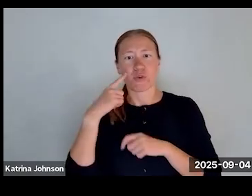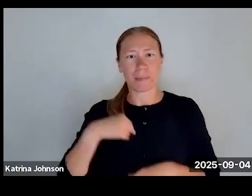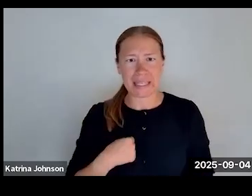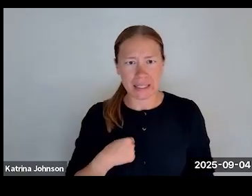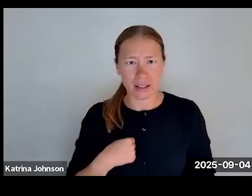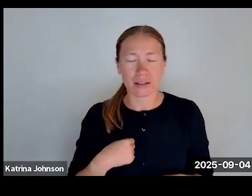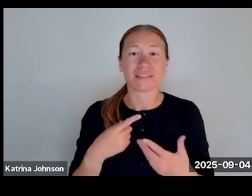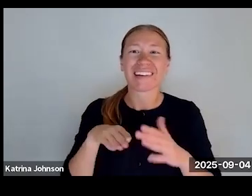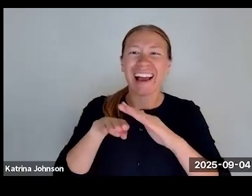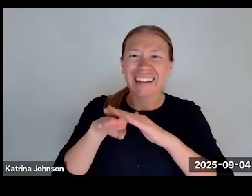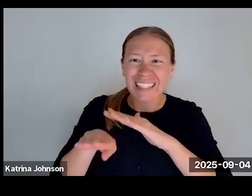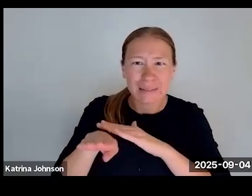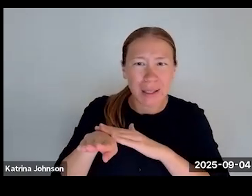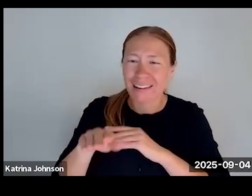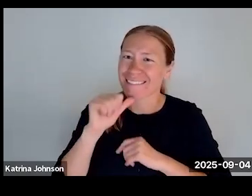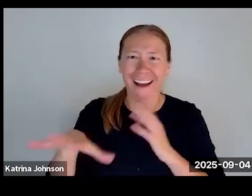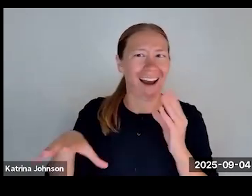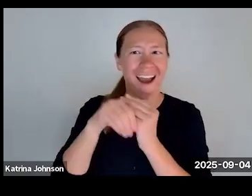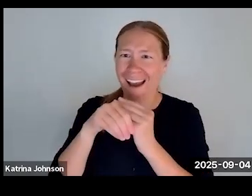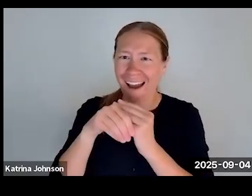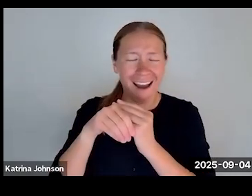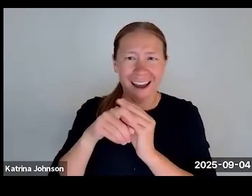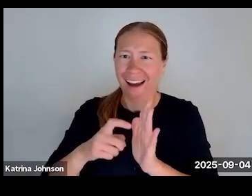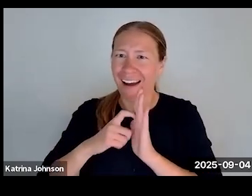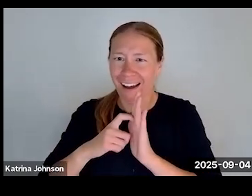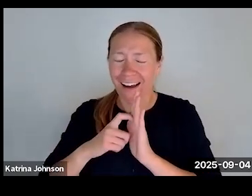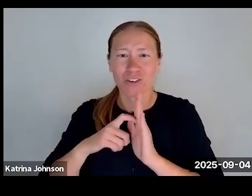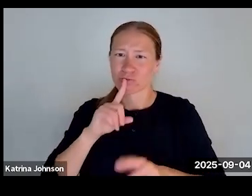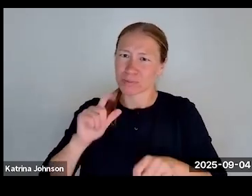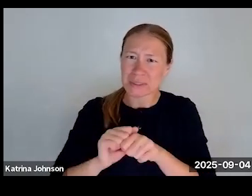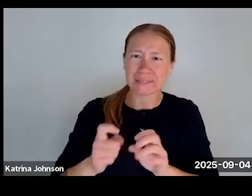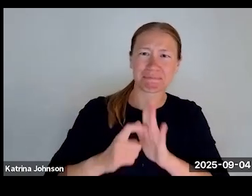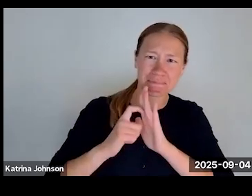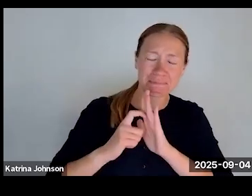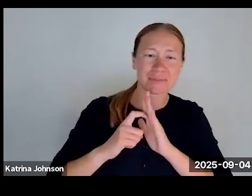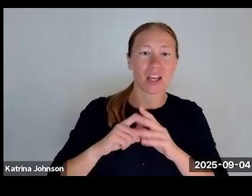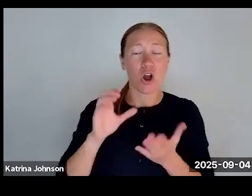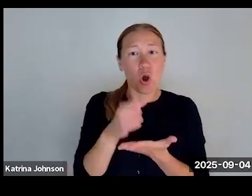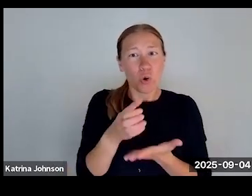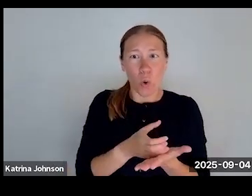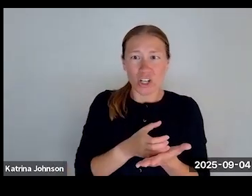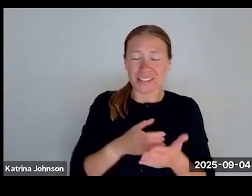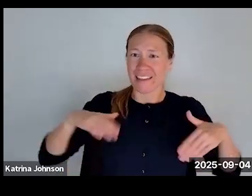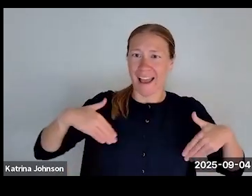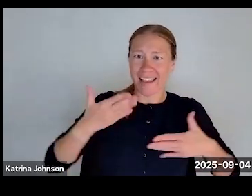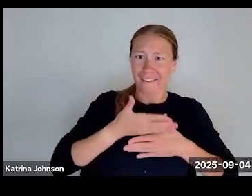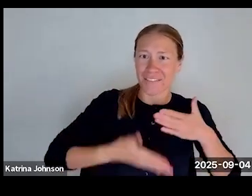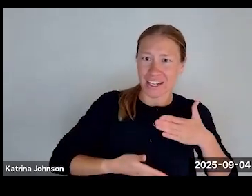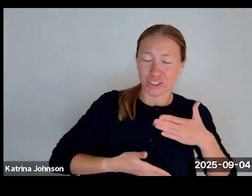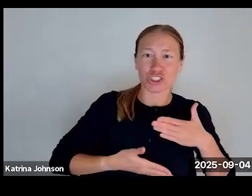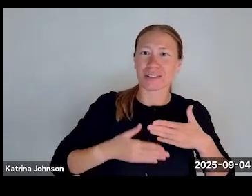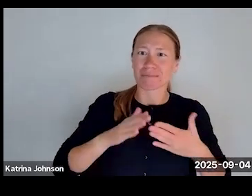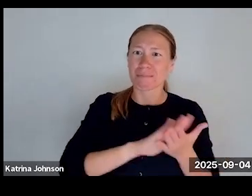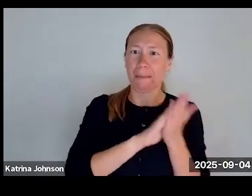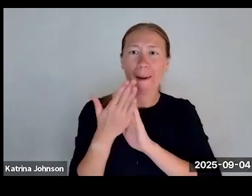But accessibility isn't extra, it's essential. A course isn't truly complete until it's